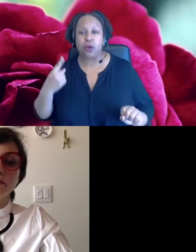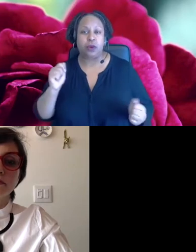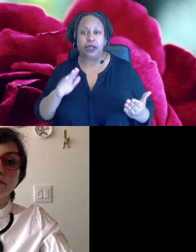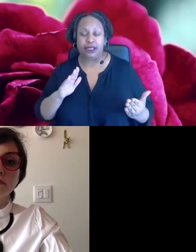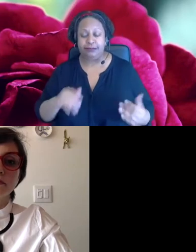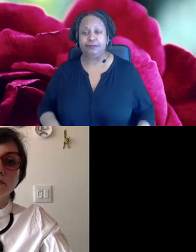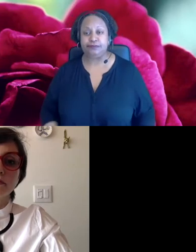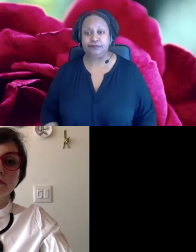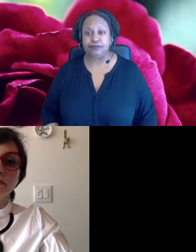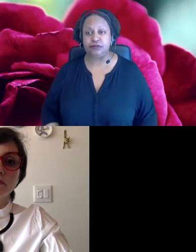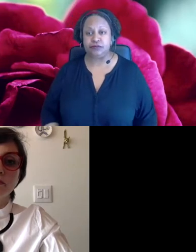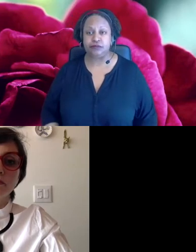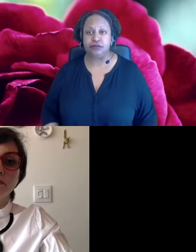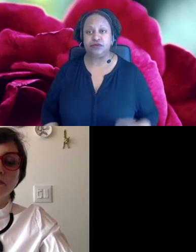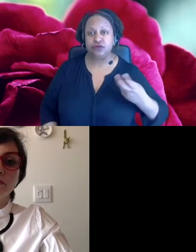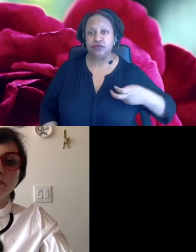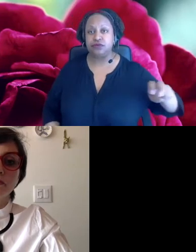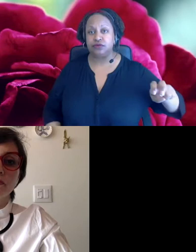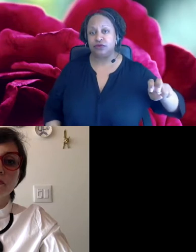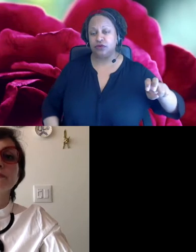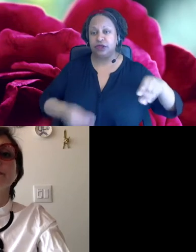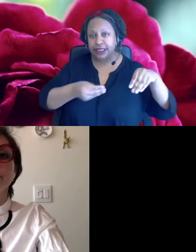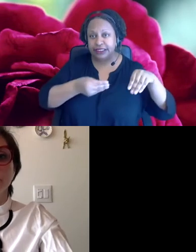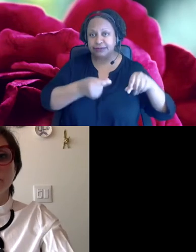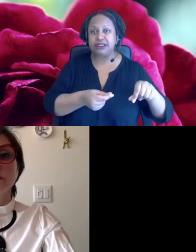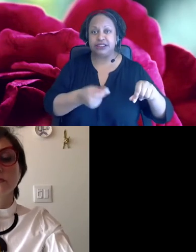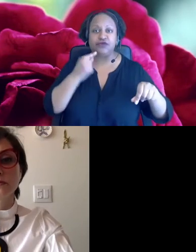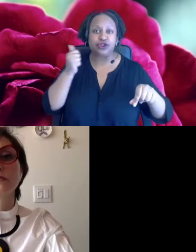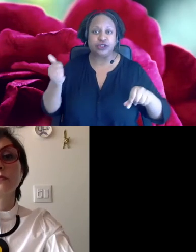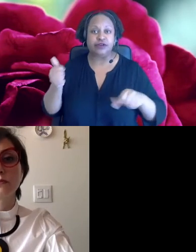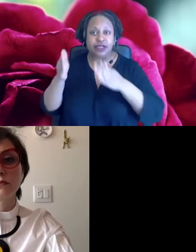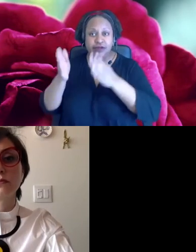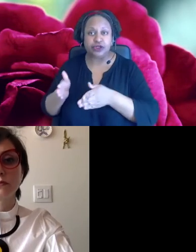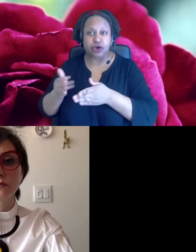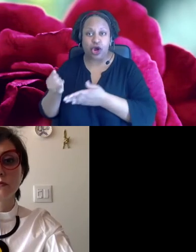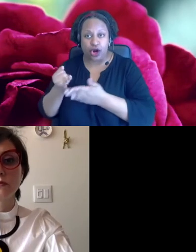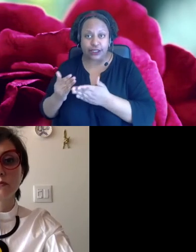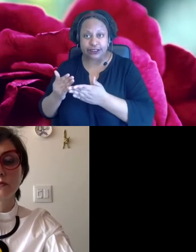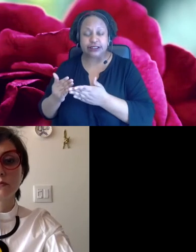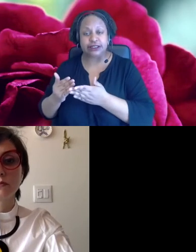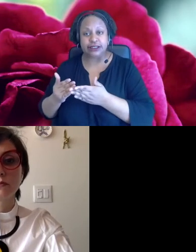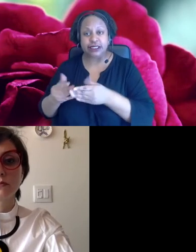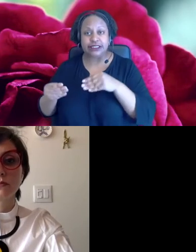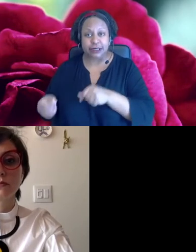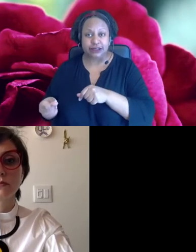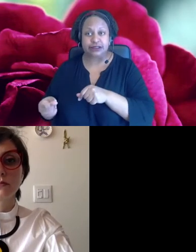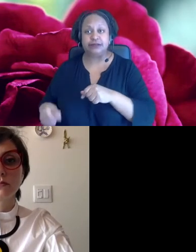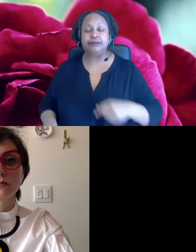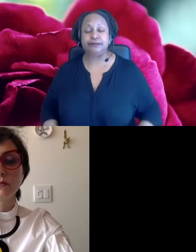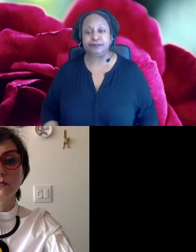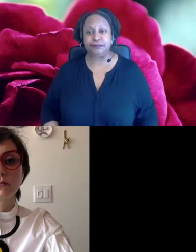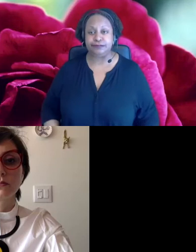is attributed as an expense of you, the individual artist, and the expense